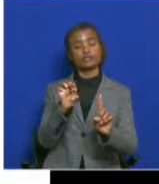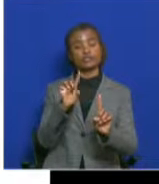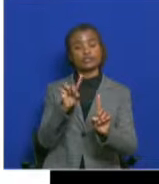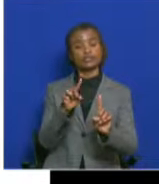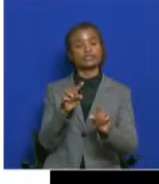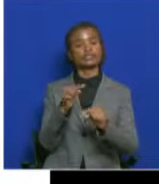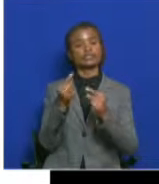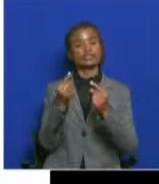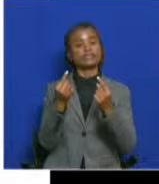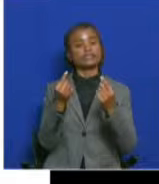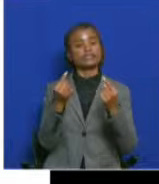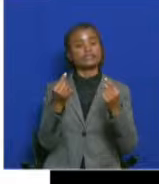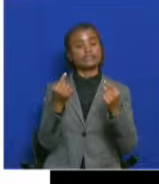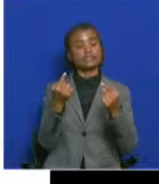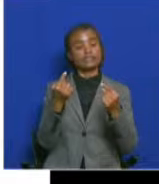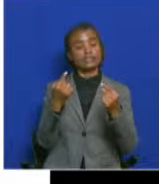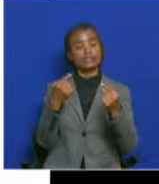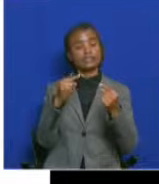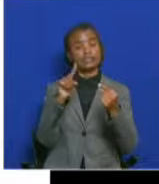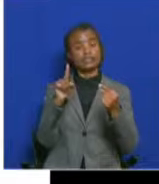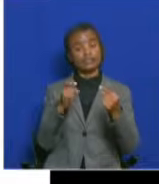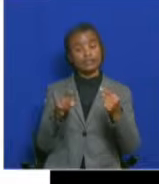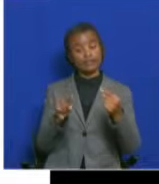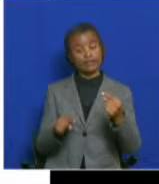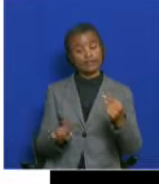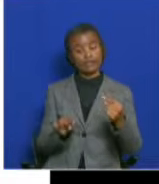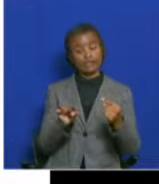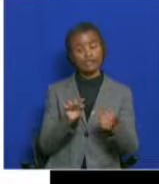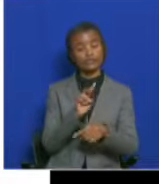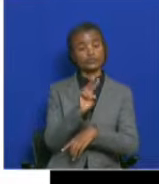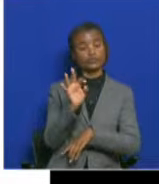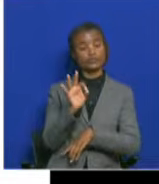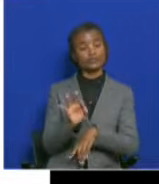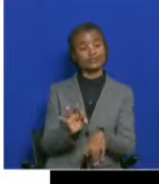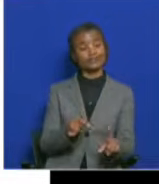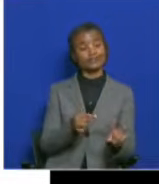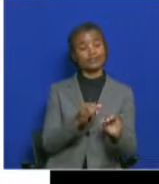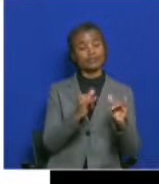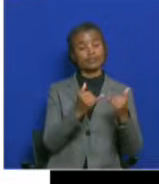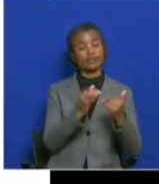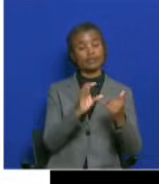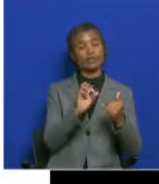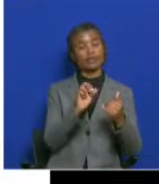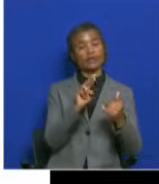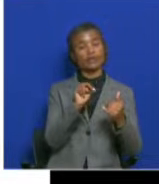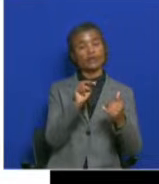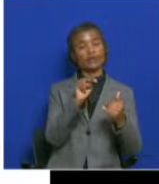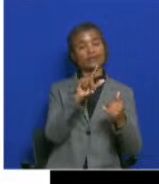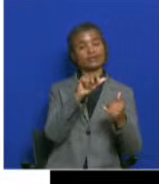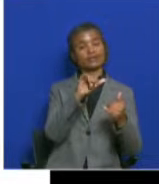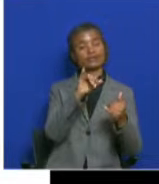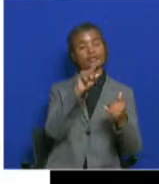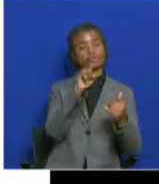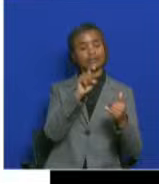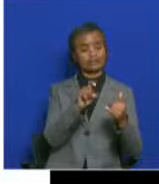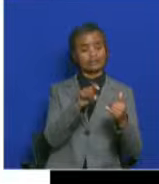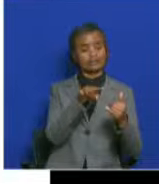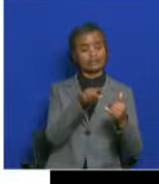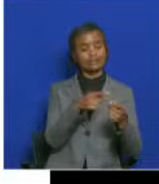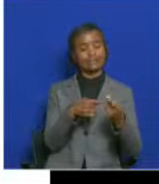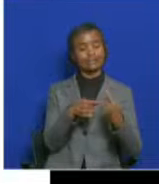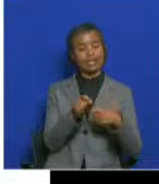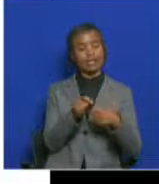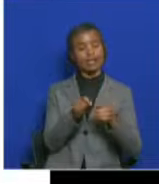Carney Links brands retailed below the MCT. That's what he's posting about.